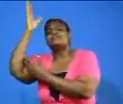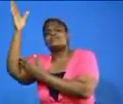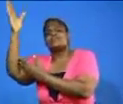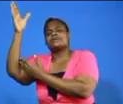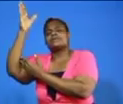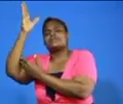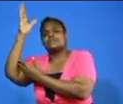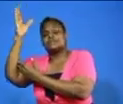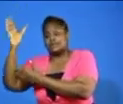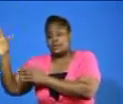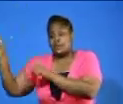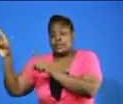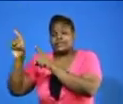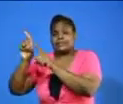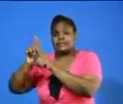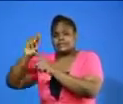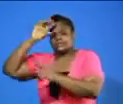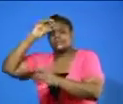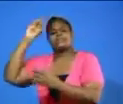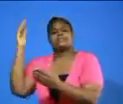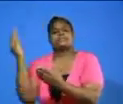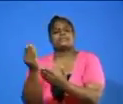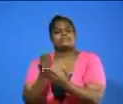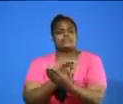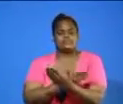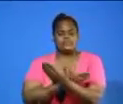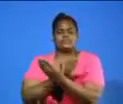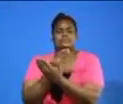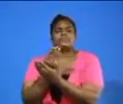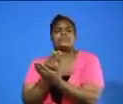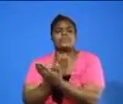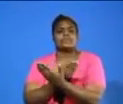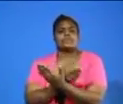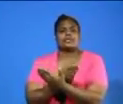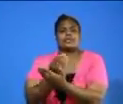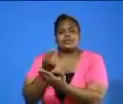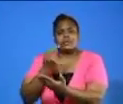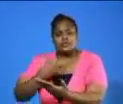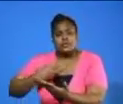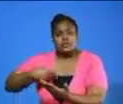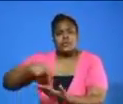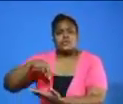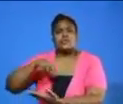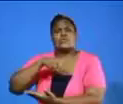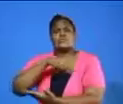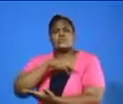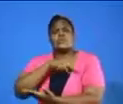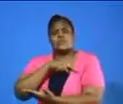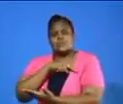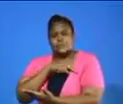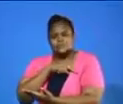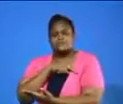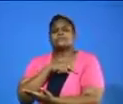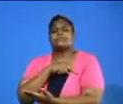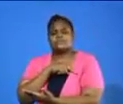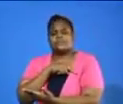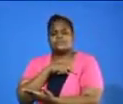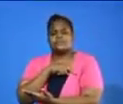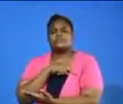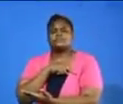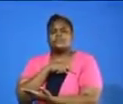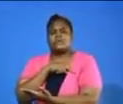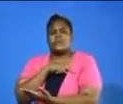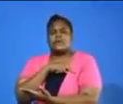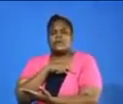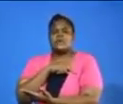Father, God the Son. We extend that hands will